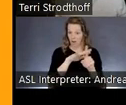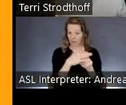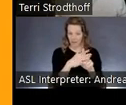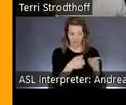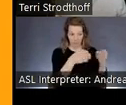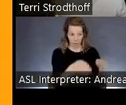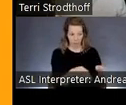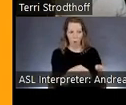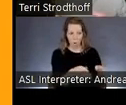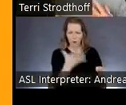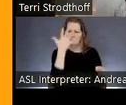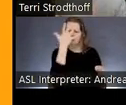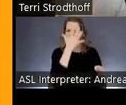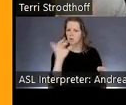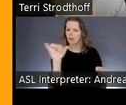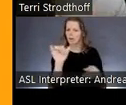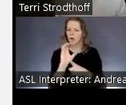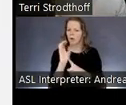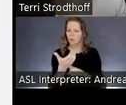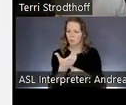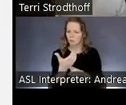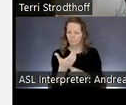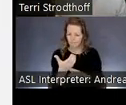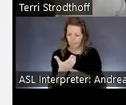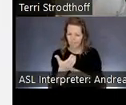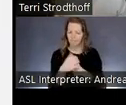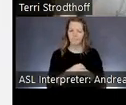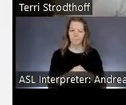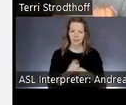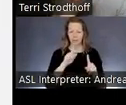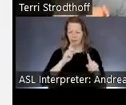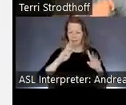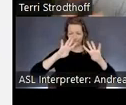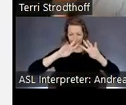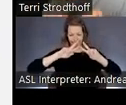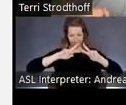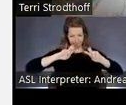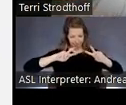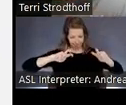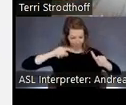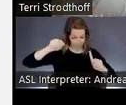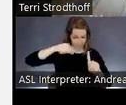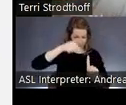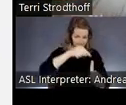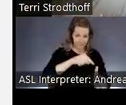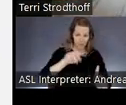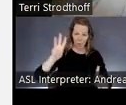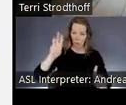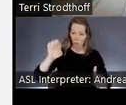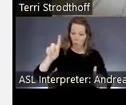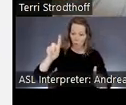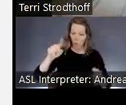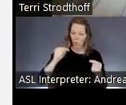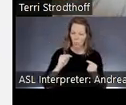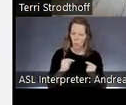culture. But in all those cases, it's our job to ask, what is the wound? What is